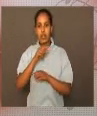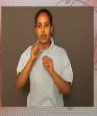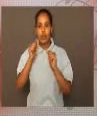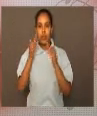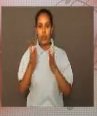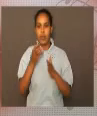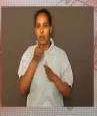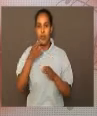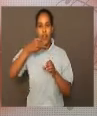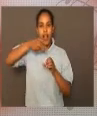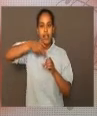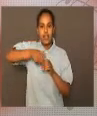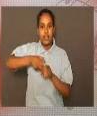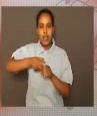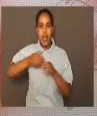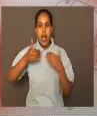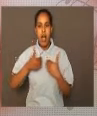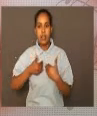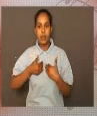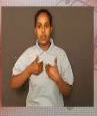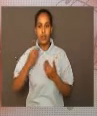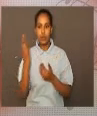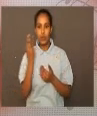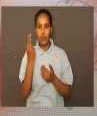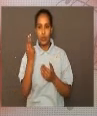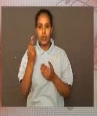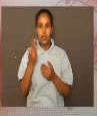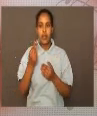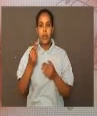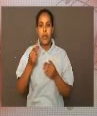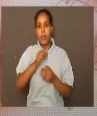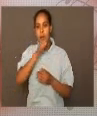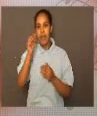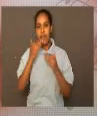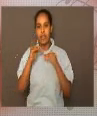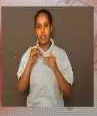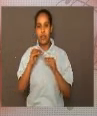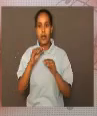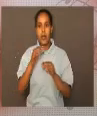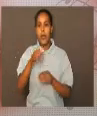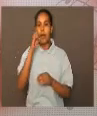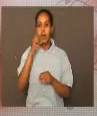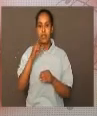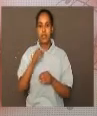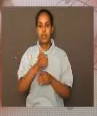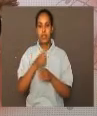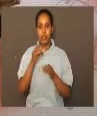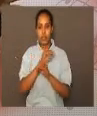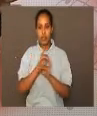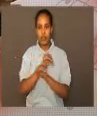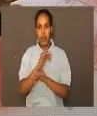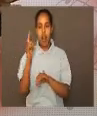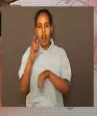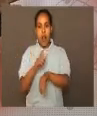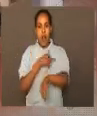solubility of gases has been used by the beverage industry for a long